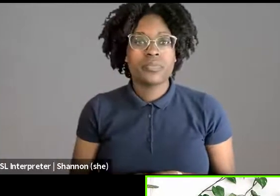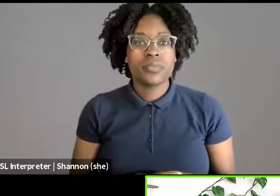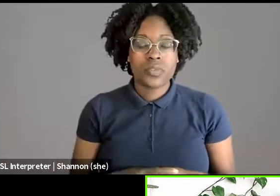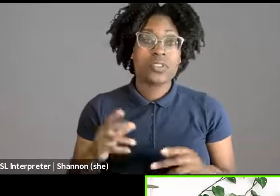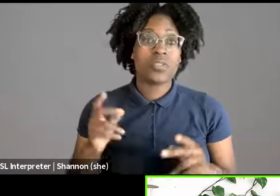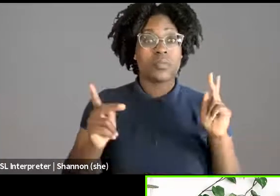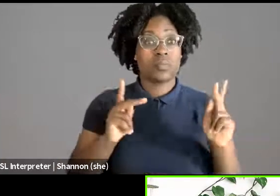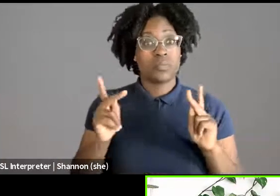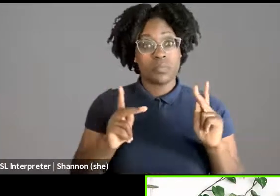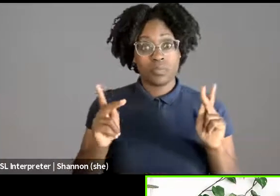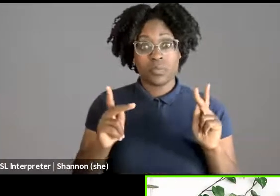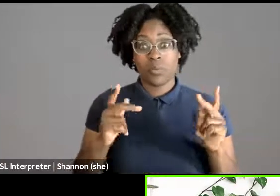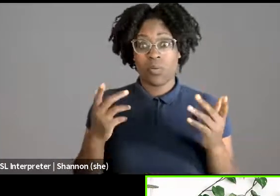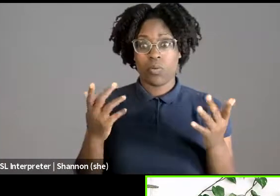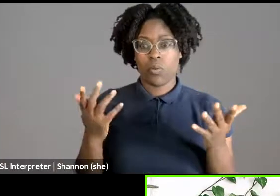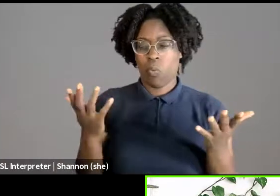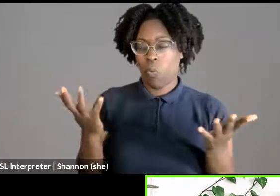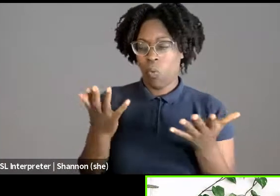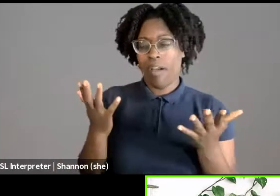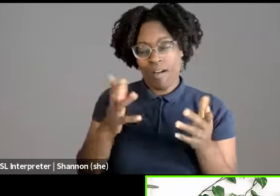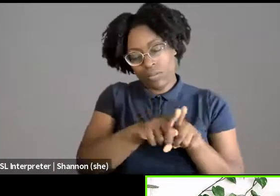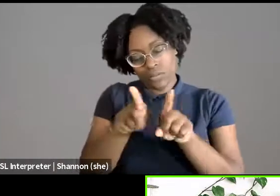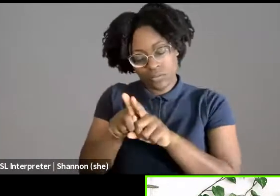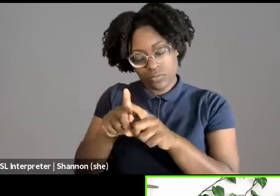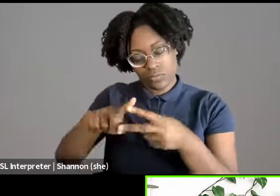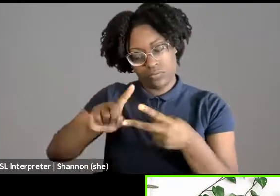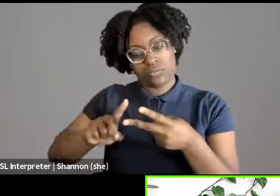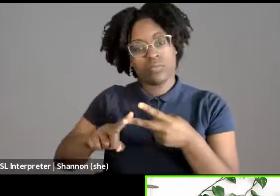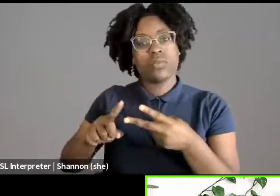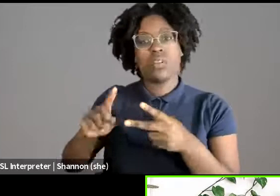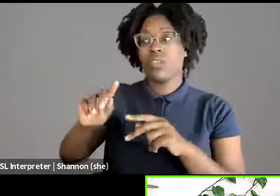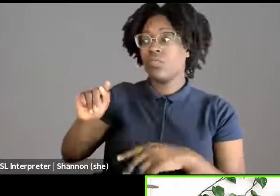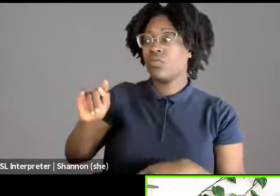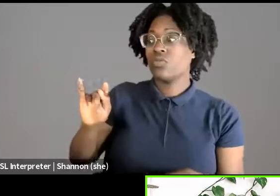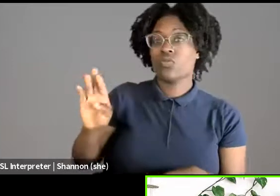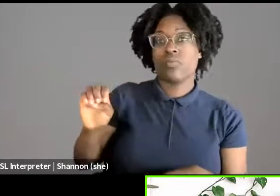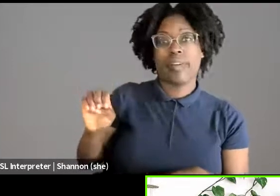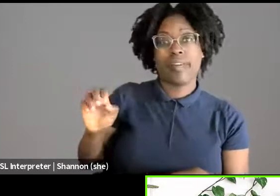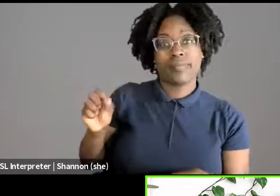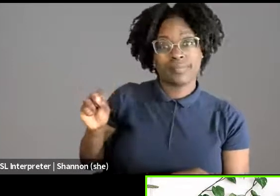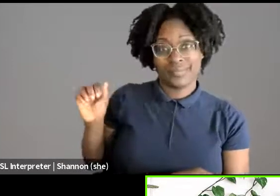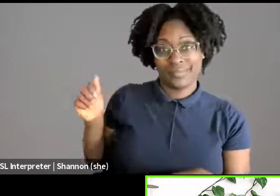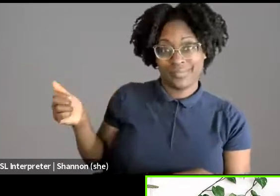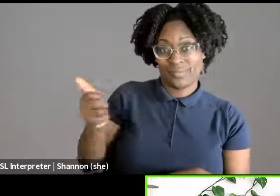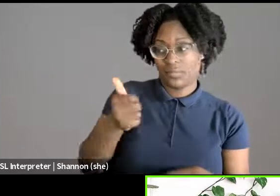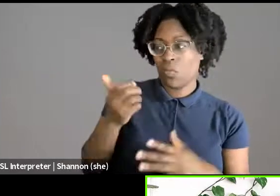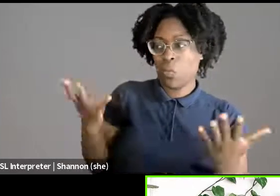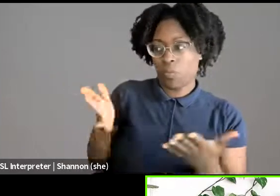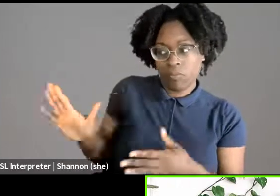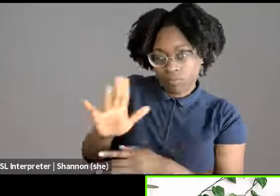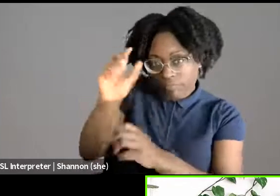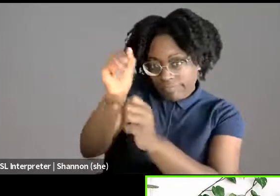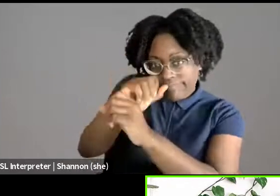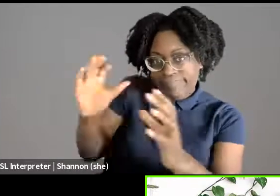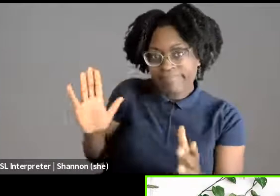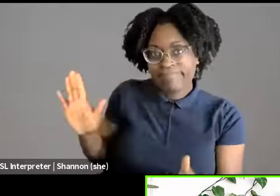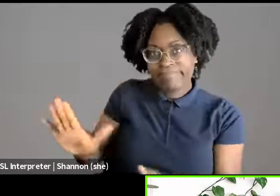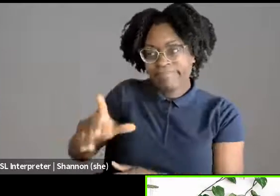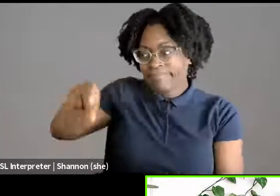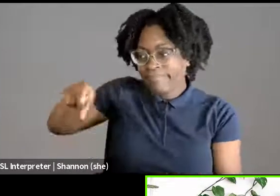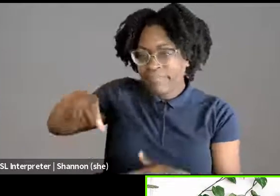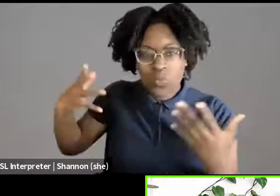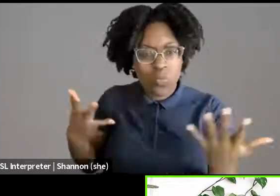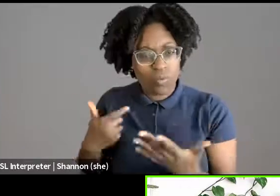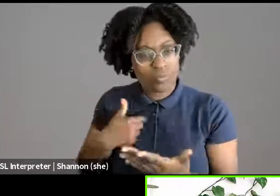what we need in order to survive, with what our tribes need in order to persist. So there's there's some really big